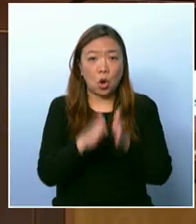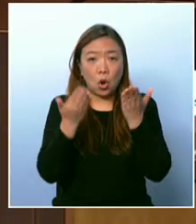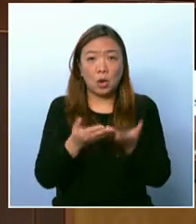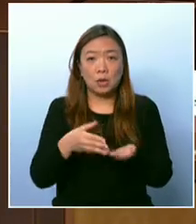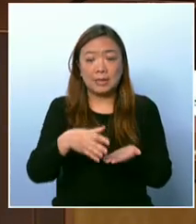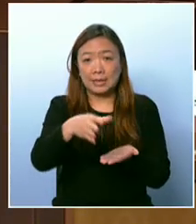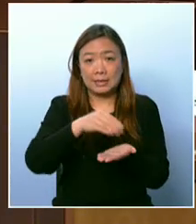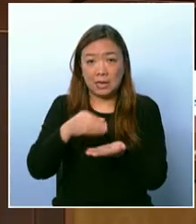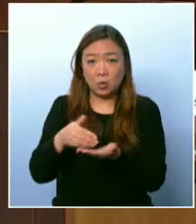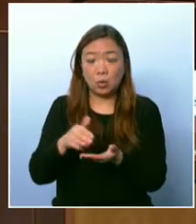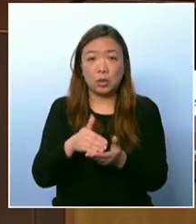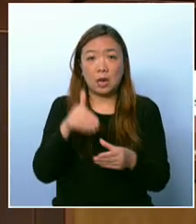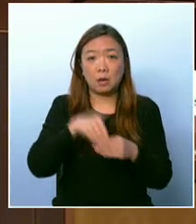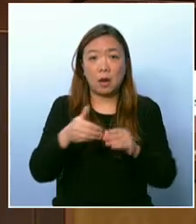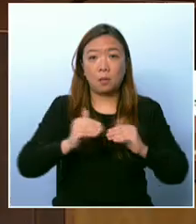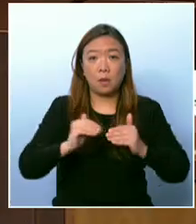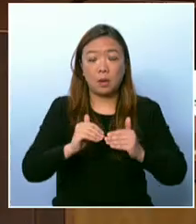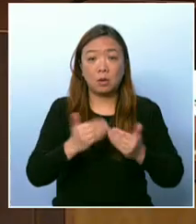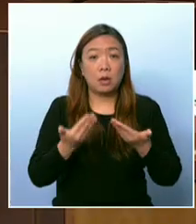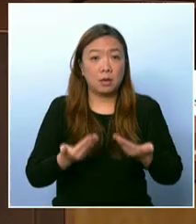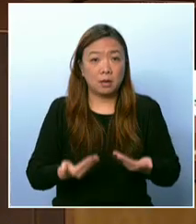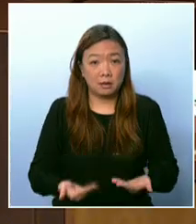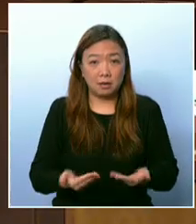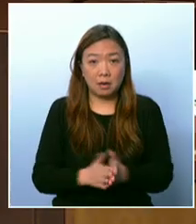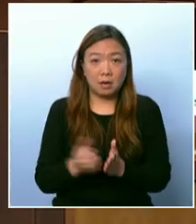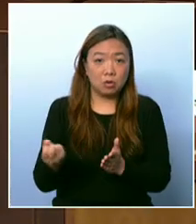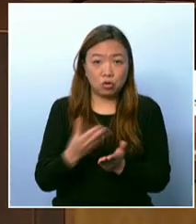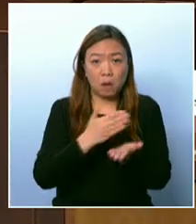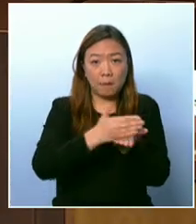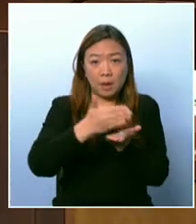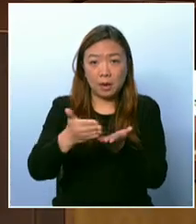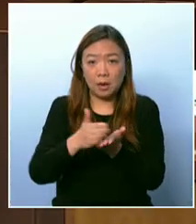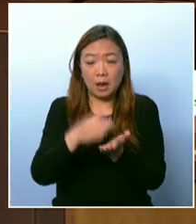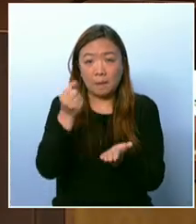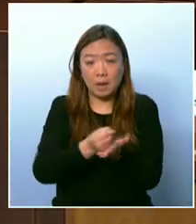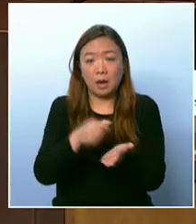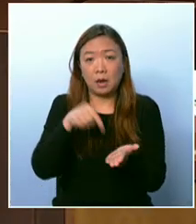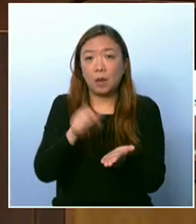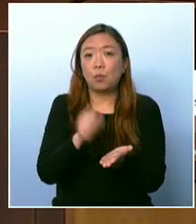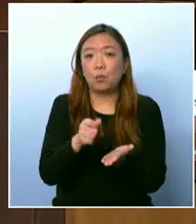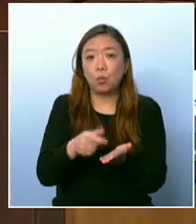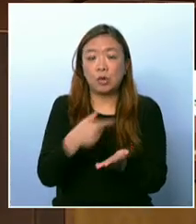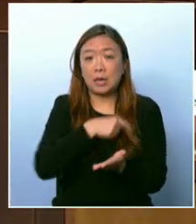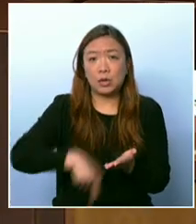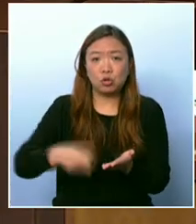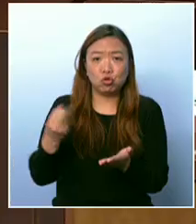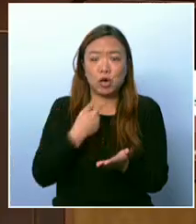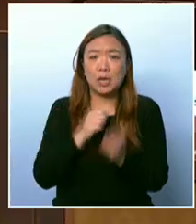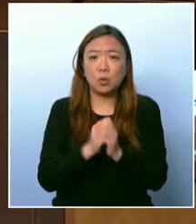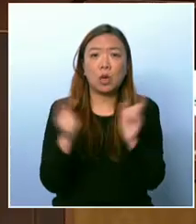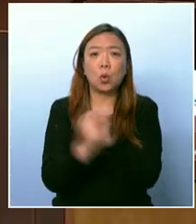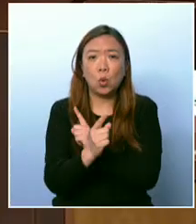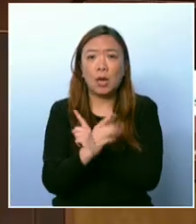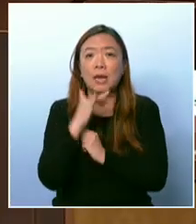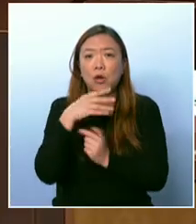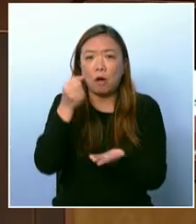paper. Now I announce that our staff will collect ballot papers. We will not distribute any more